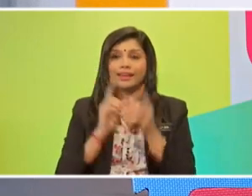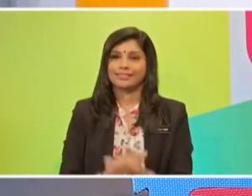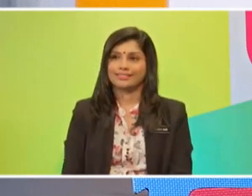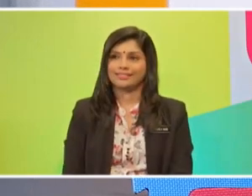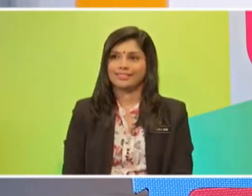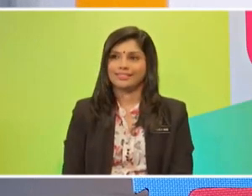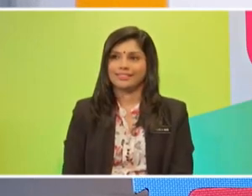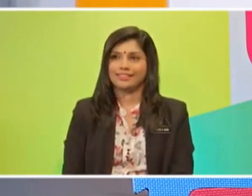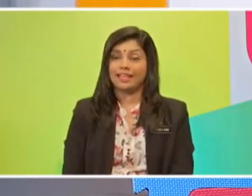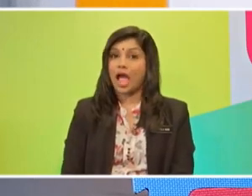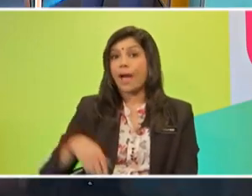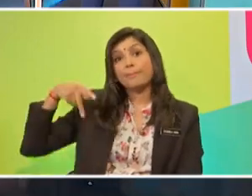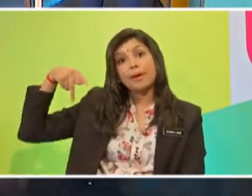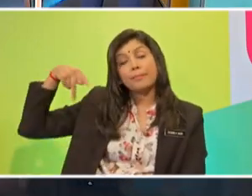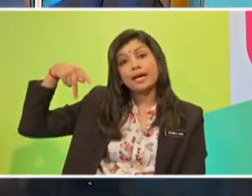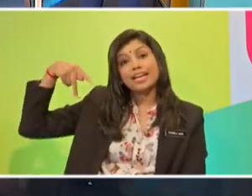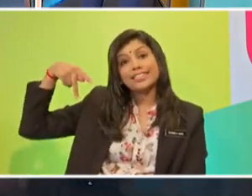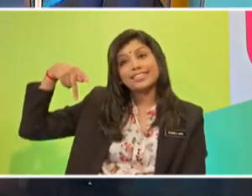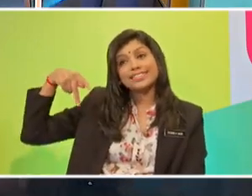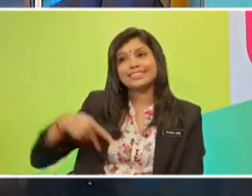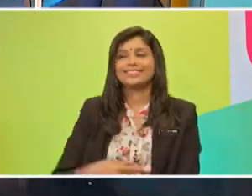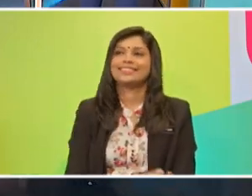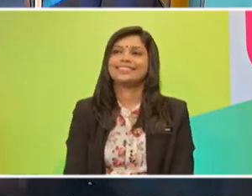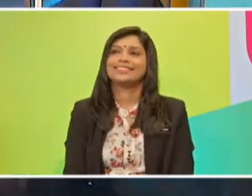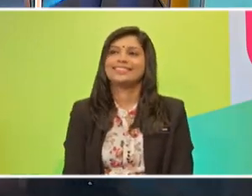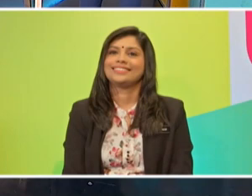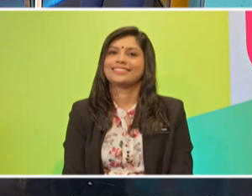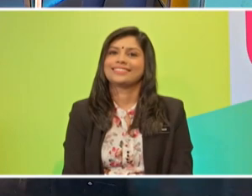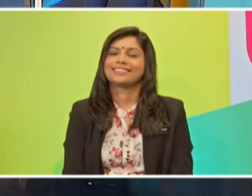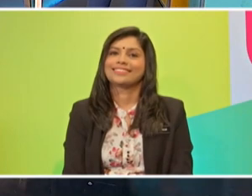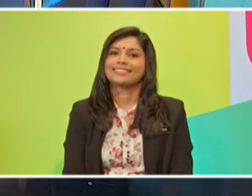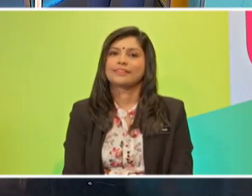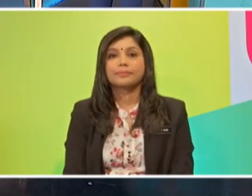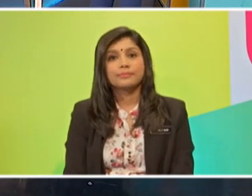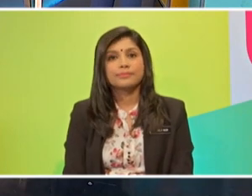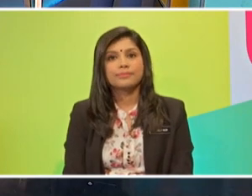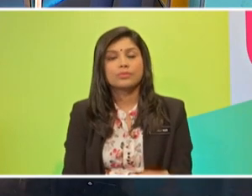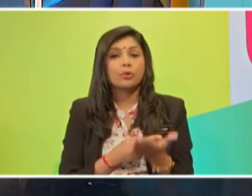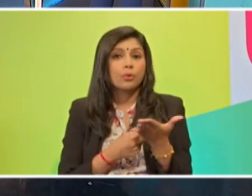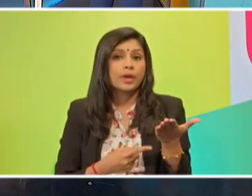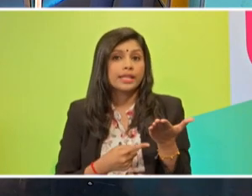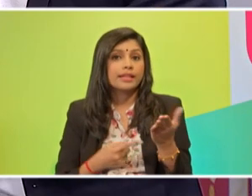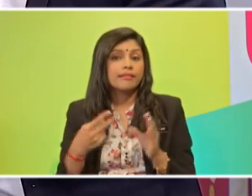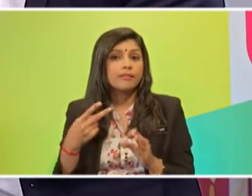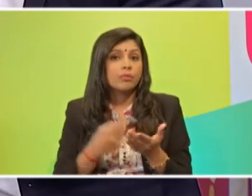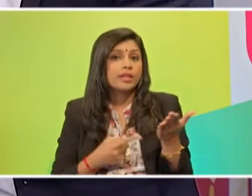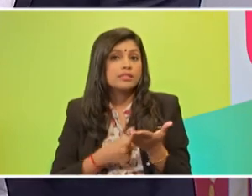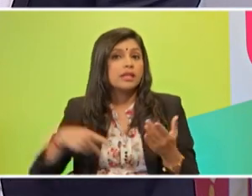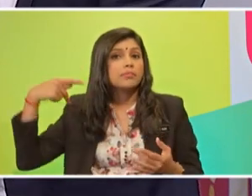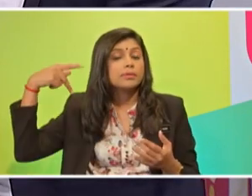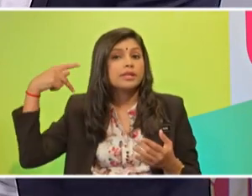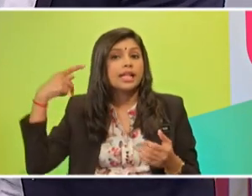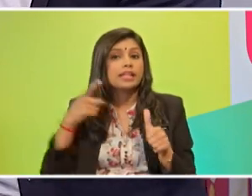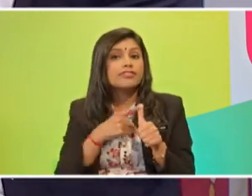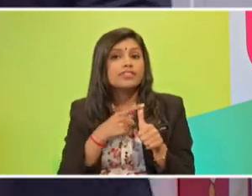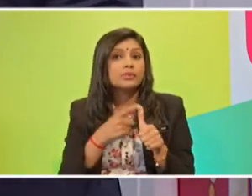Okay, it's purple. Purple. Yes, okay. Sean. Mm-hmm. Okay, let's see. Can you